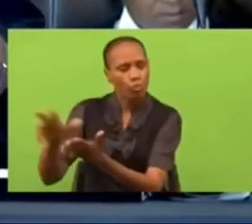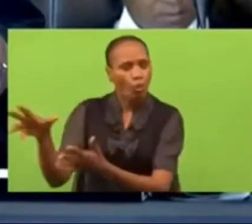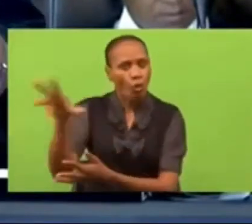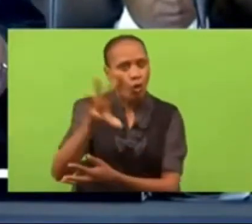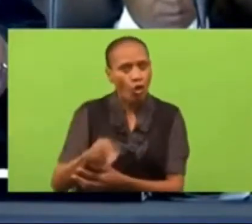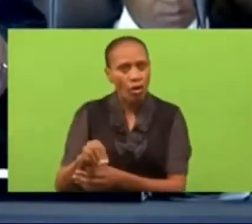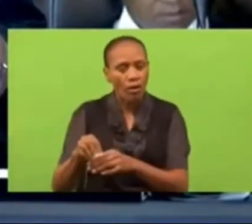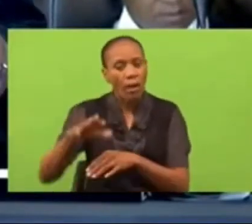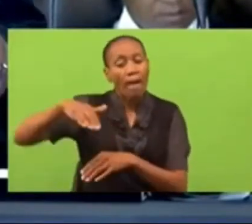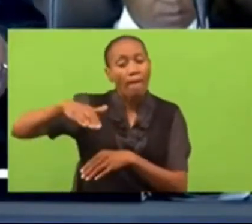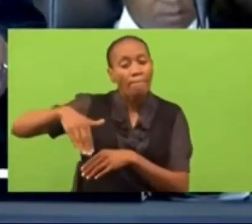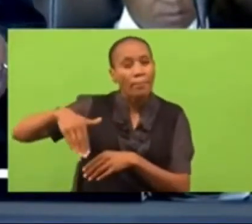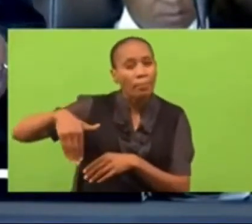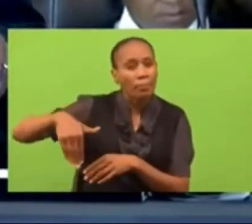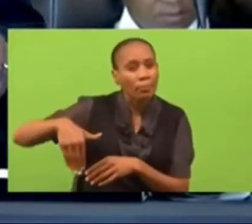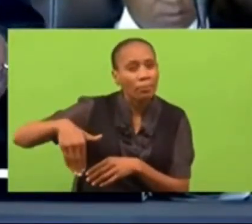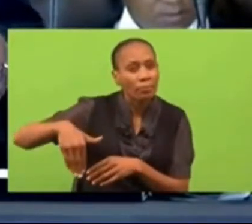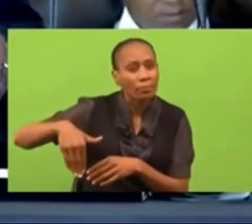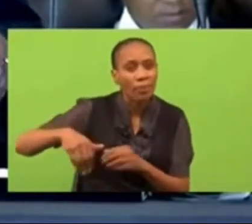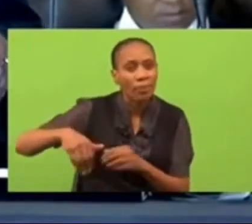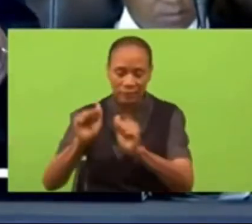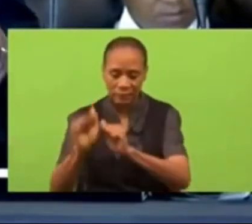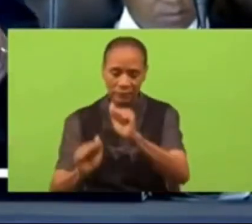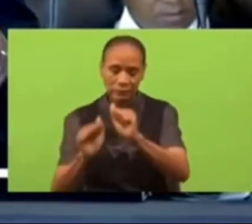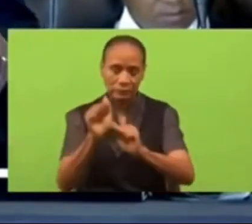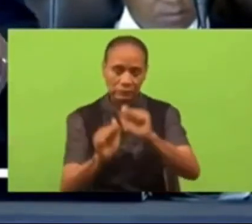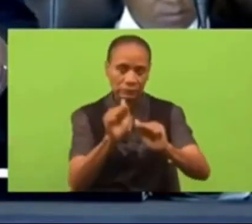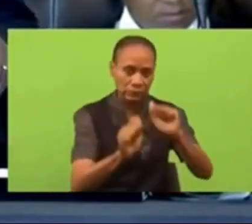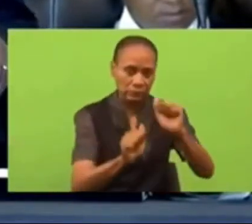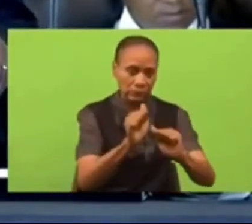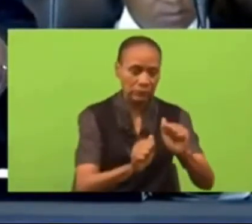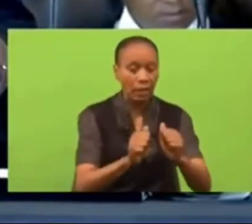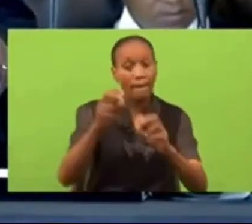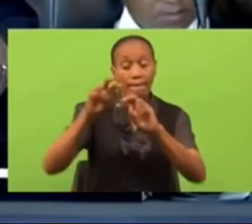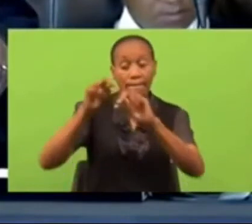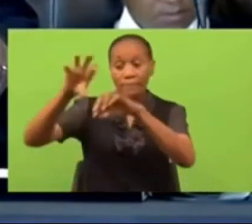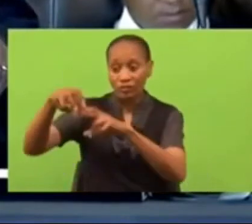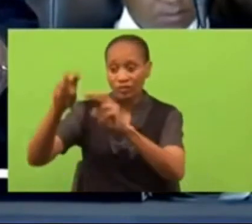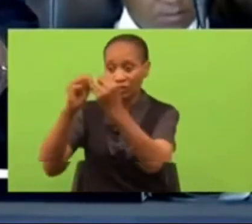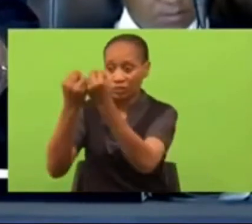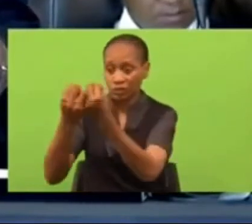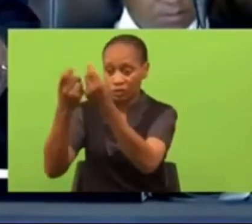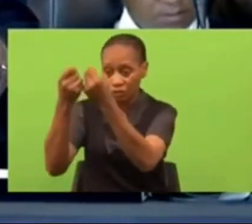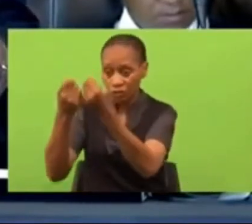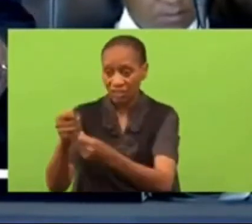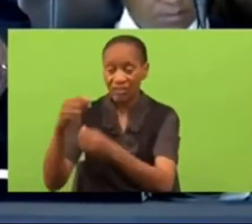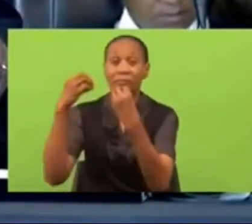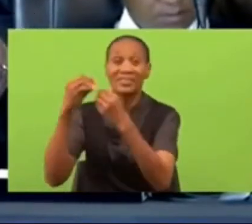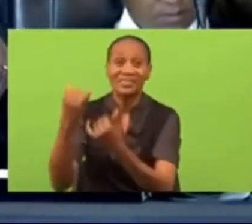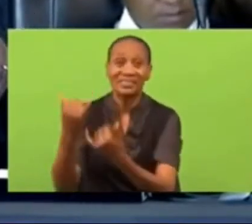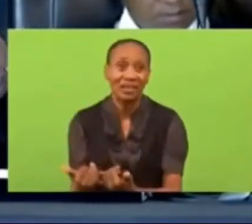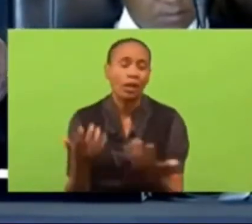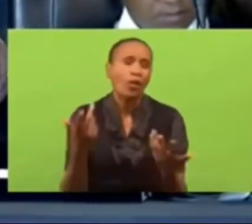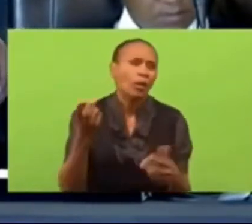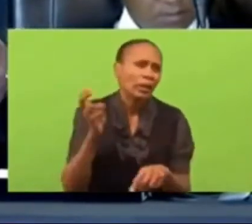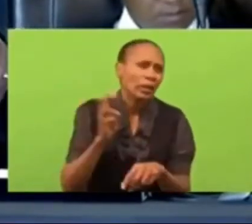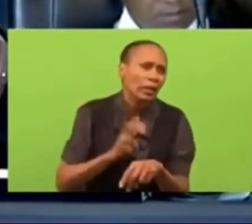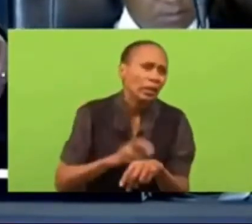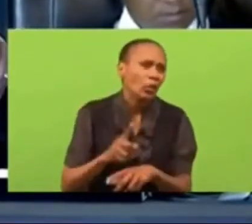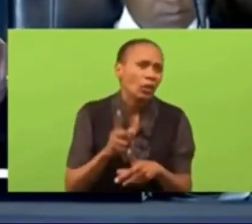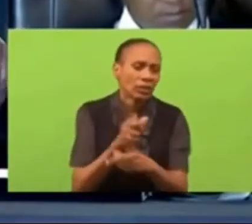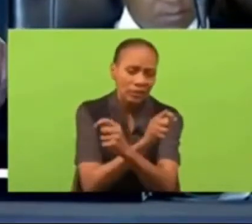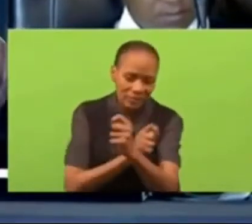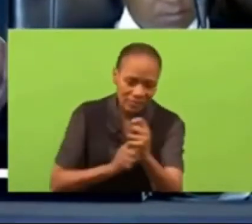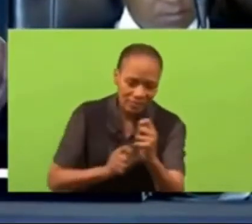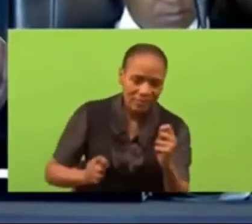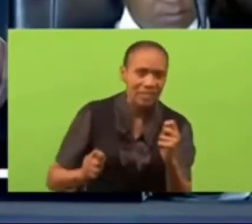remainder are being assessed and verified by provincial treasuries. The ultimate goal is the profound transformation